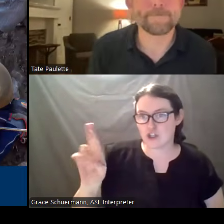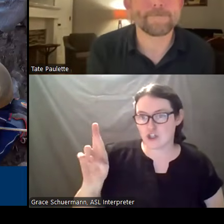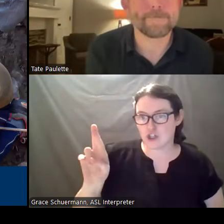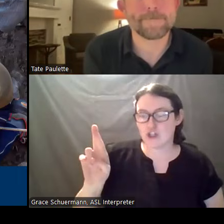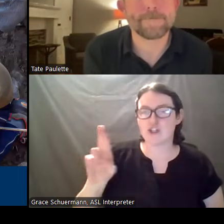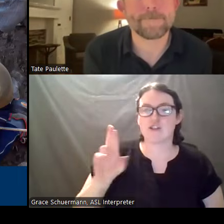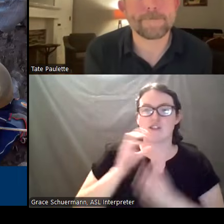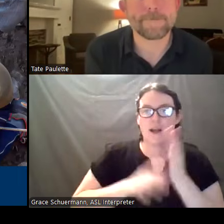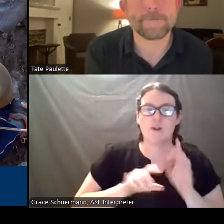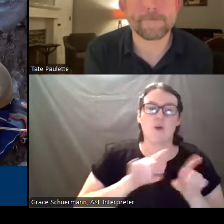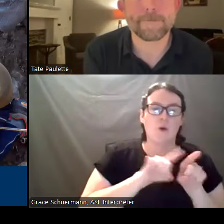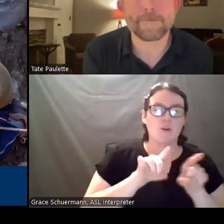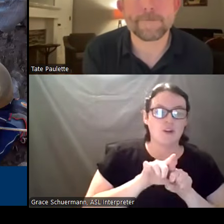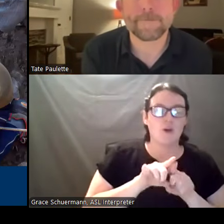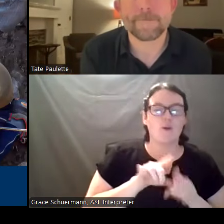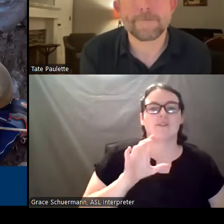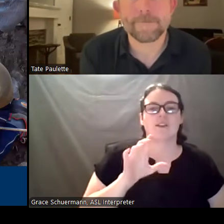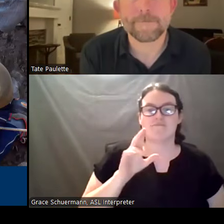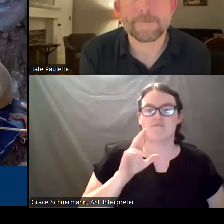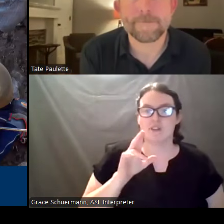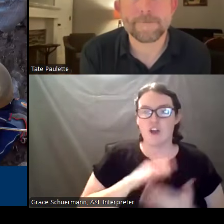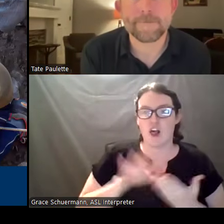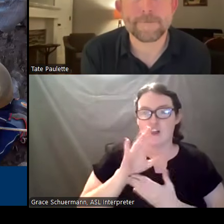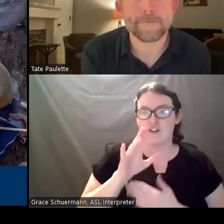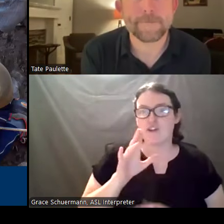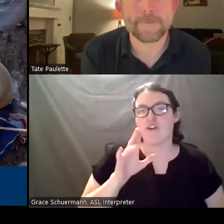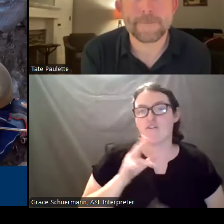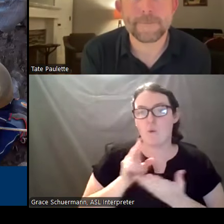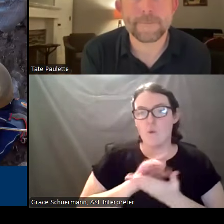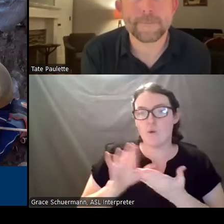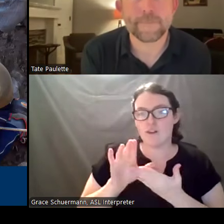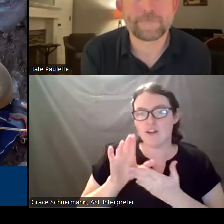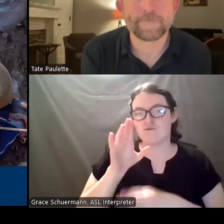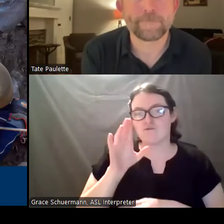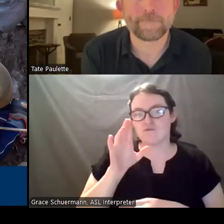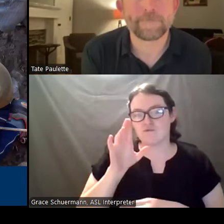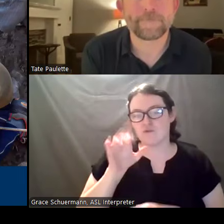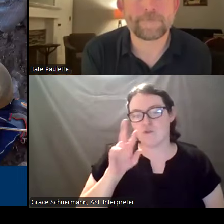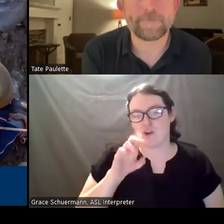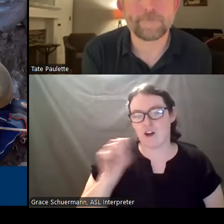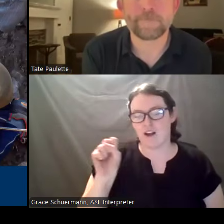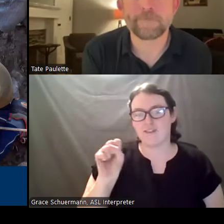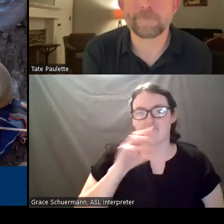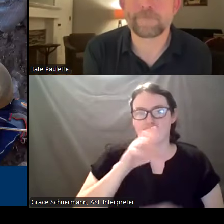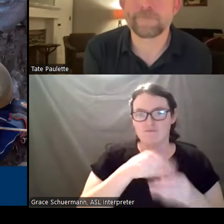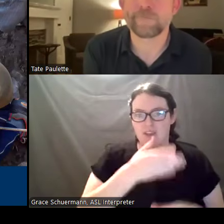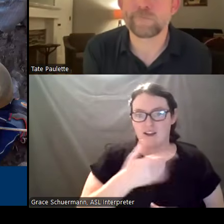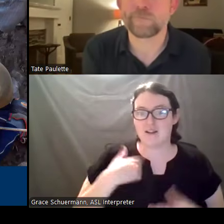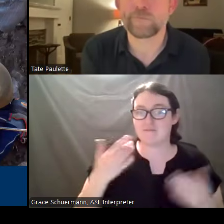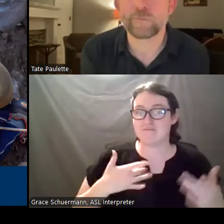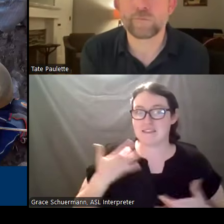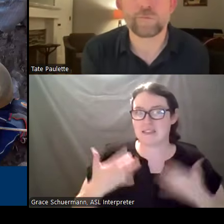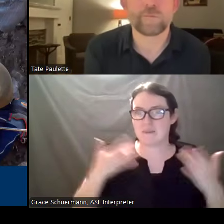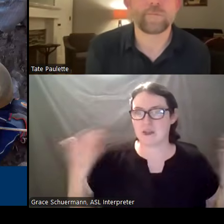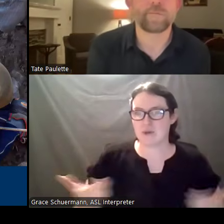at the College of the Holy Cross. And I'm deeply excited to be introducing our program and our speaker today. Now,